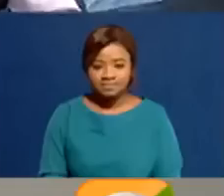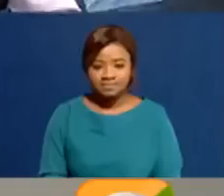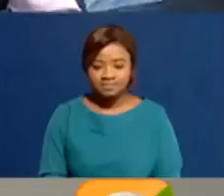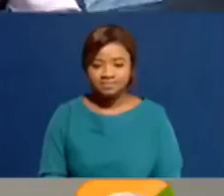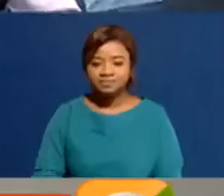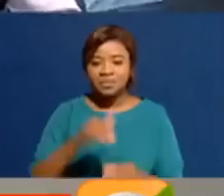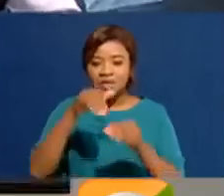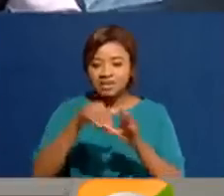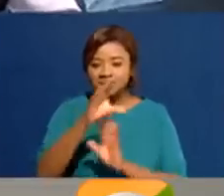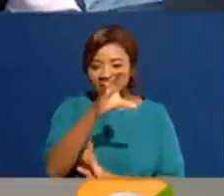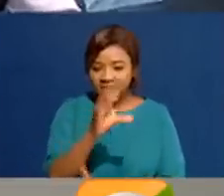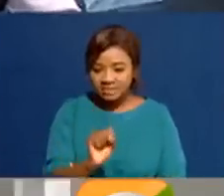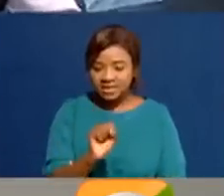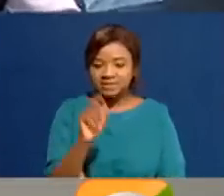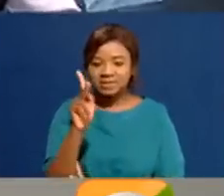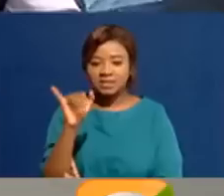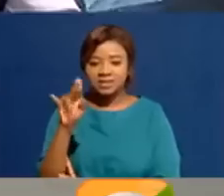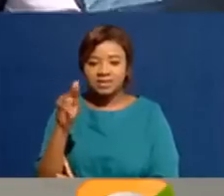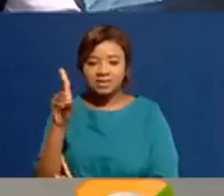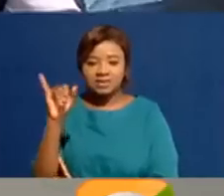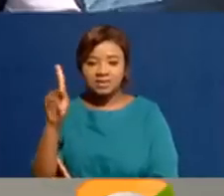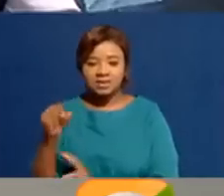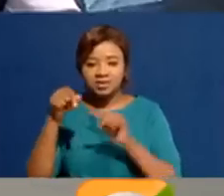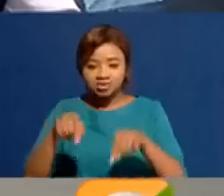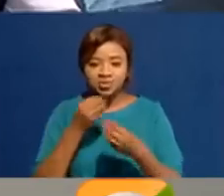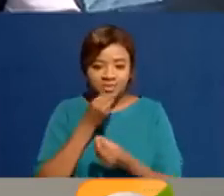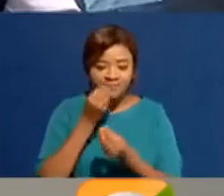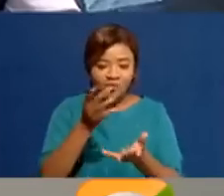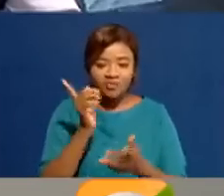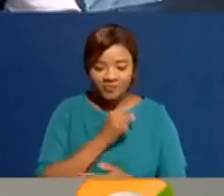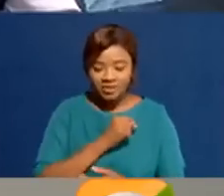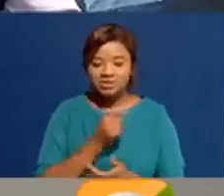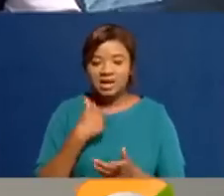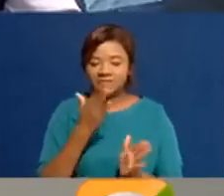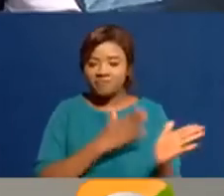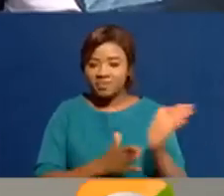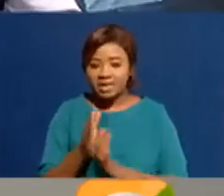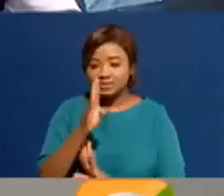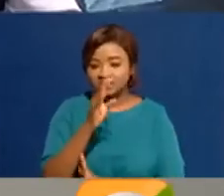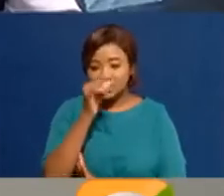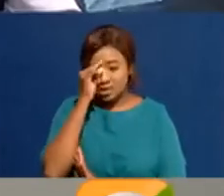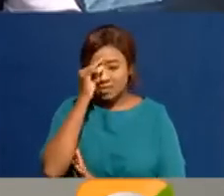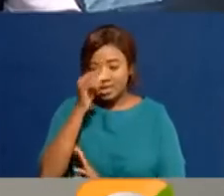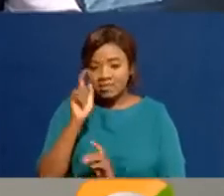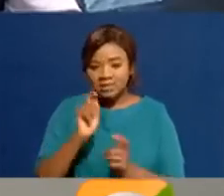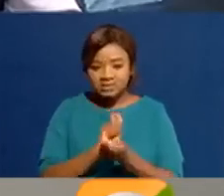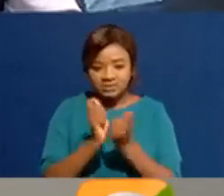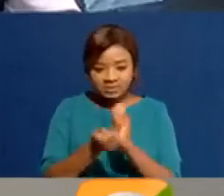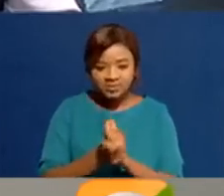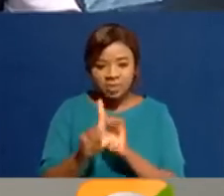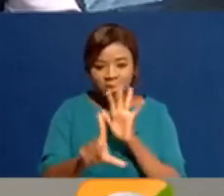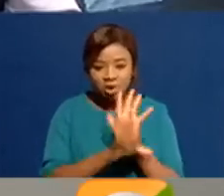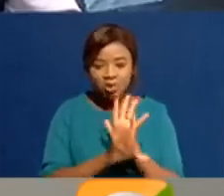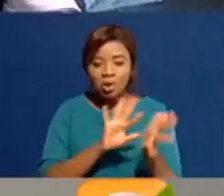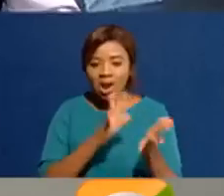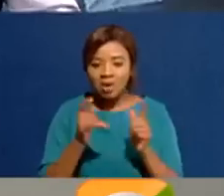Interior Cabinet Secretary Professor Kithure Kindiki today revealed plans by the government to amend the law governing the manner in which